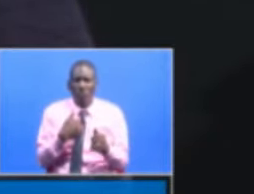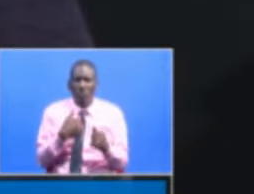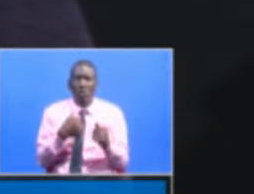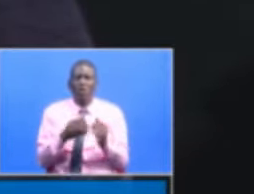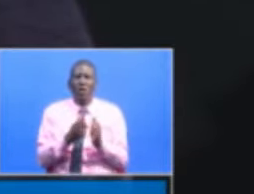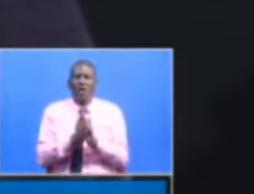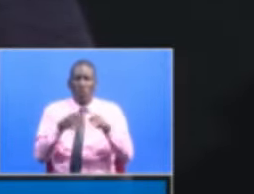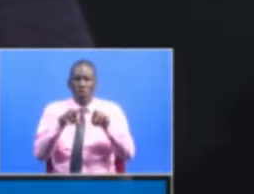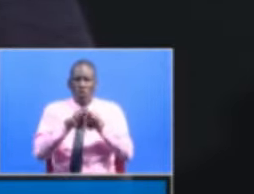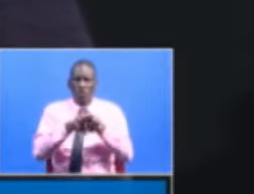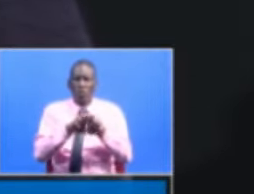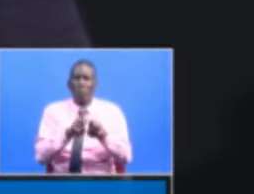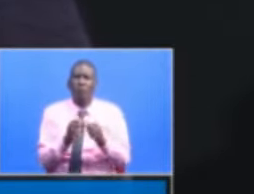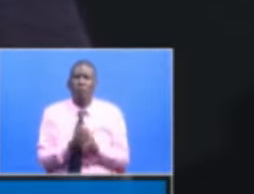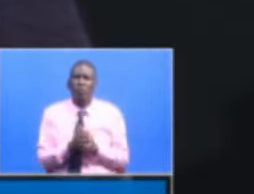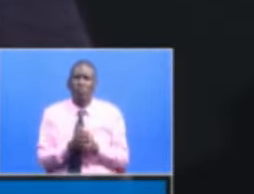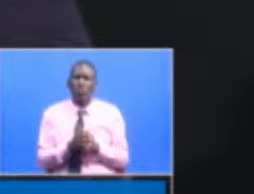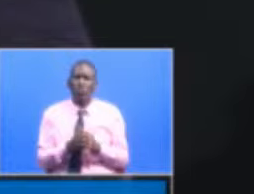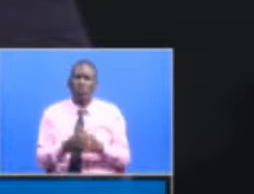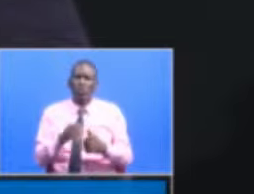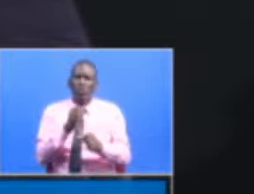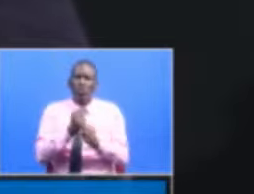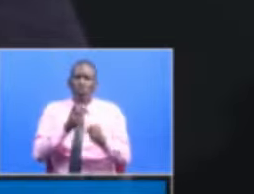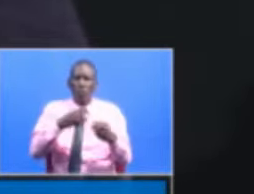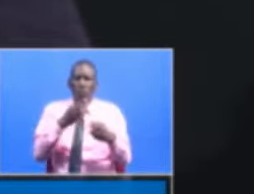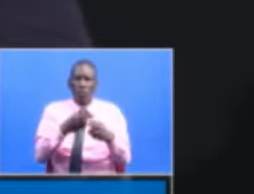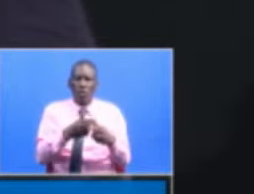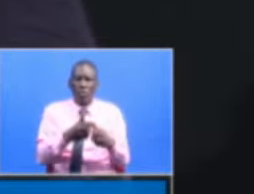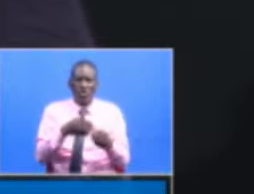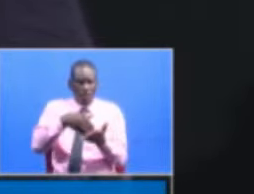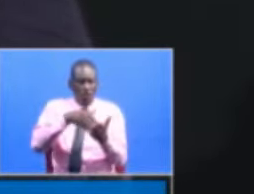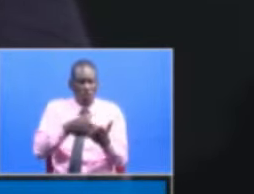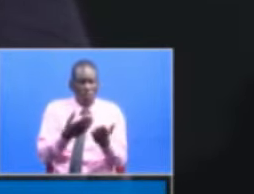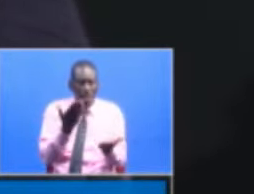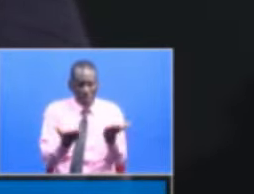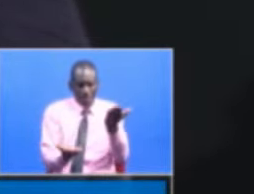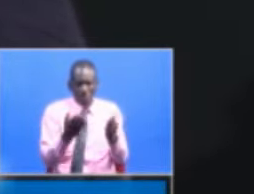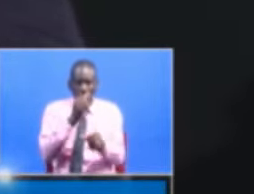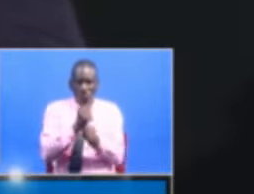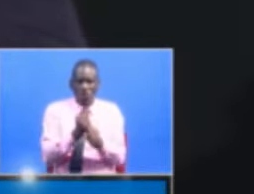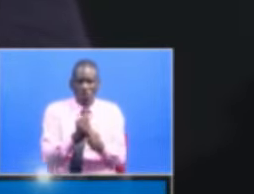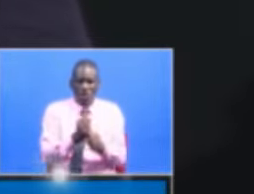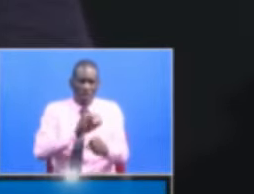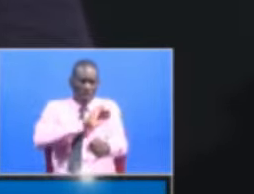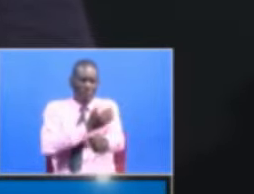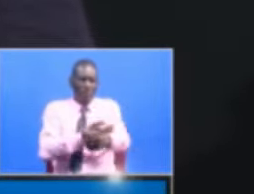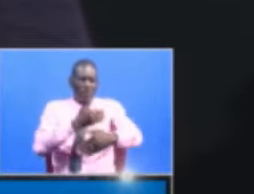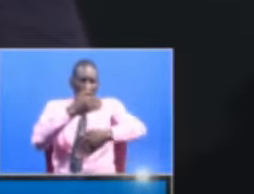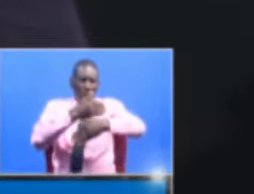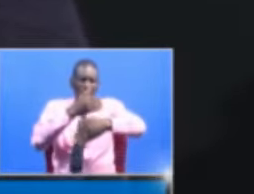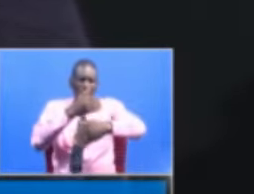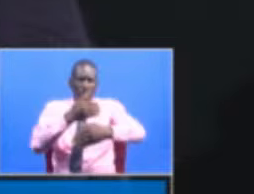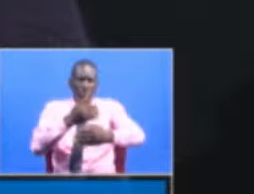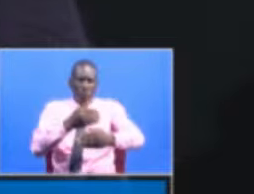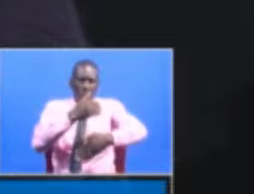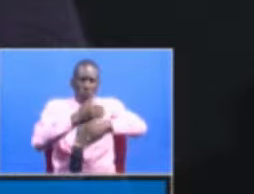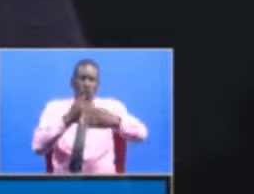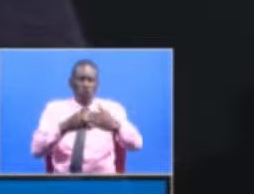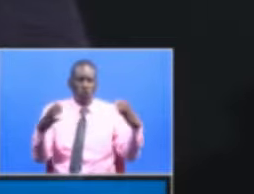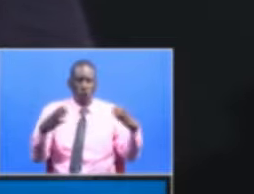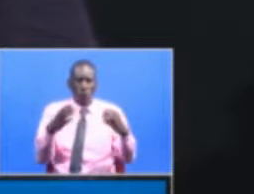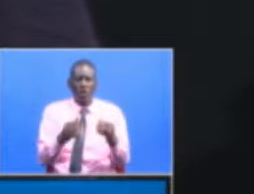also doing what is called actually vulnerability assessment, capacity building of communities through community-managed disaster